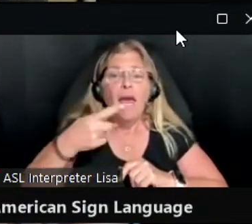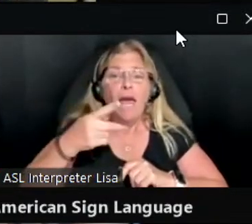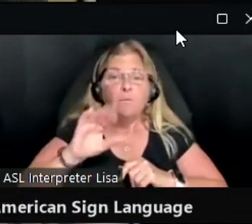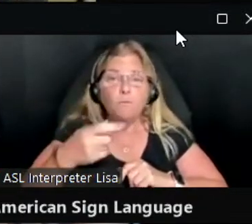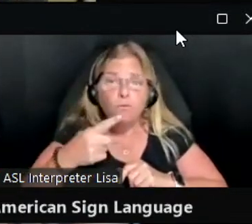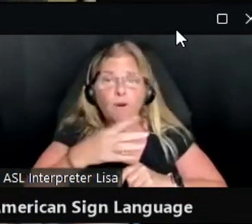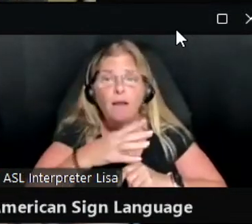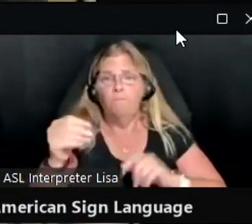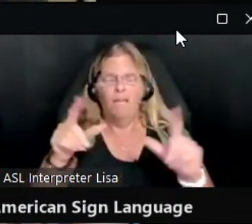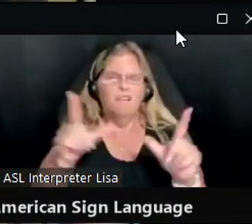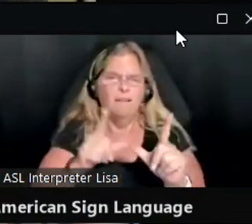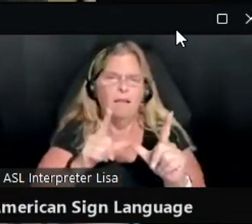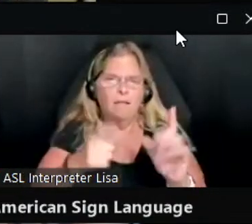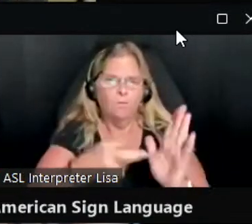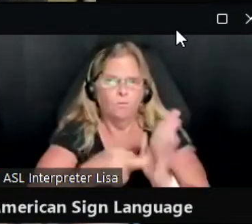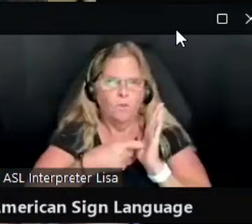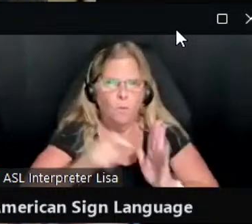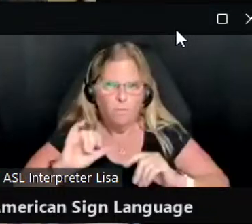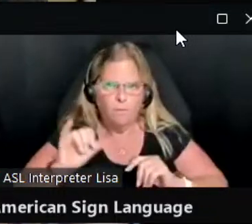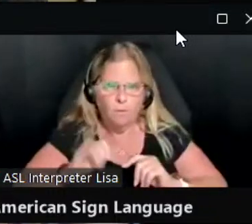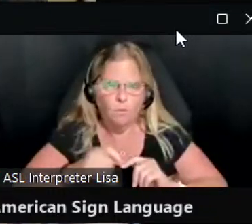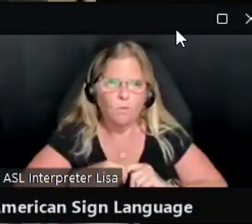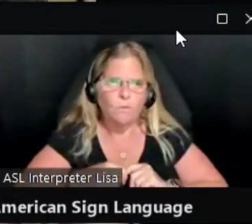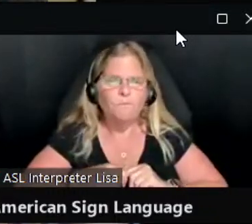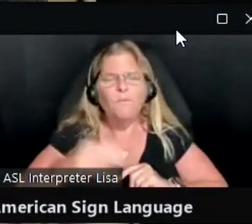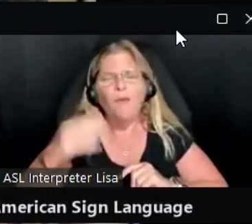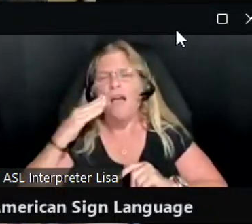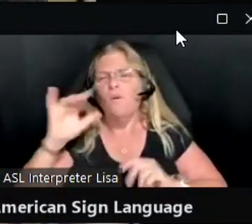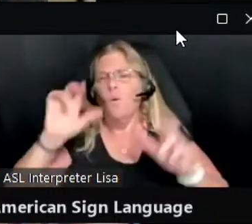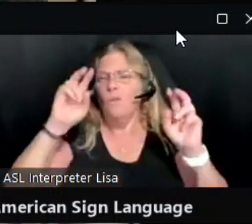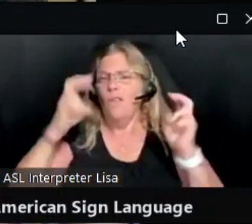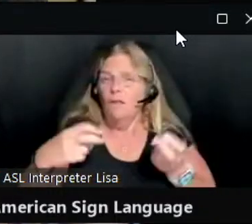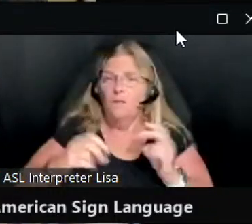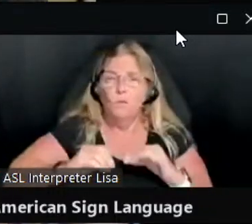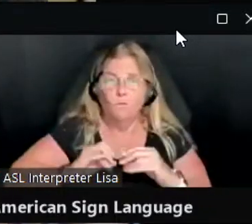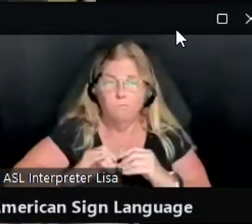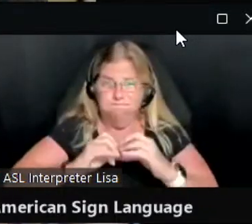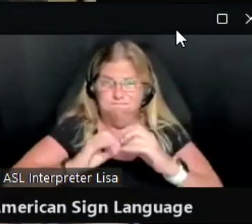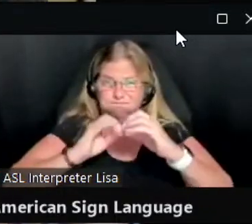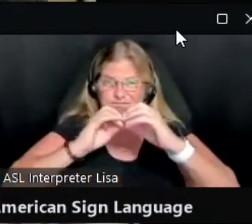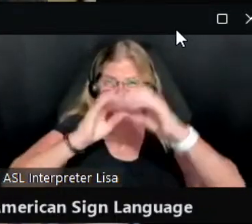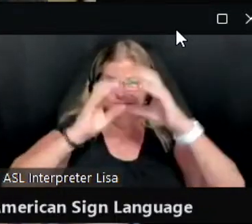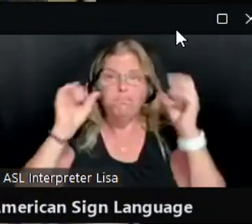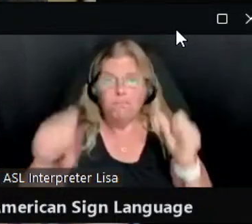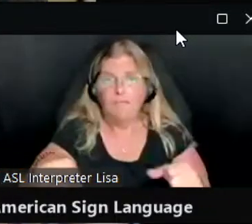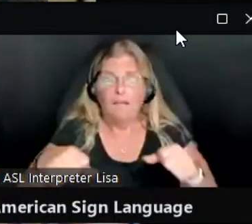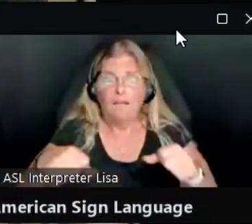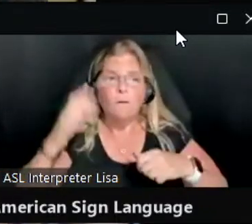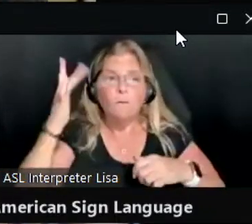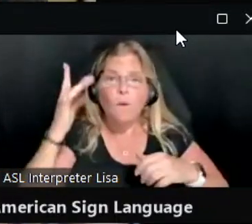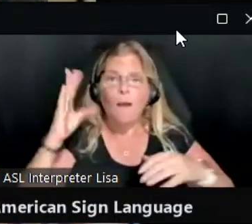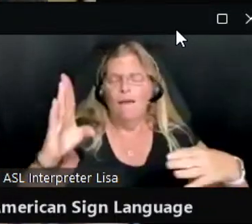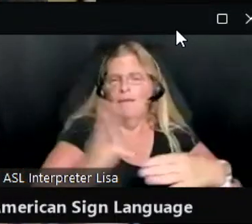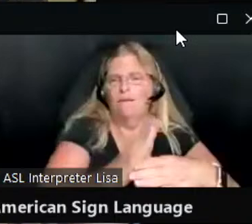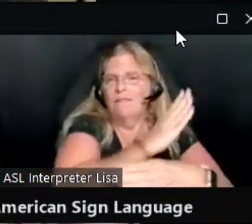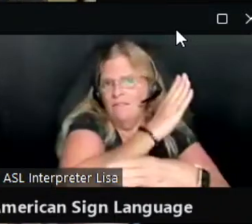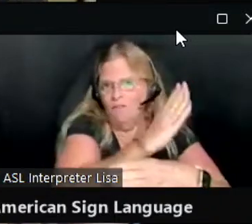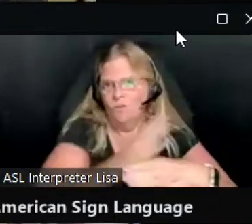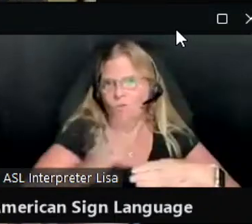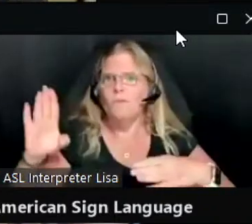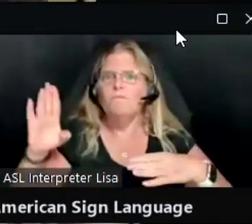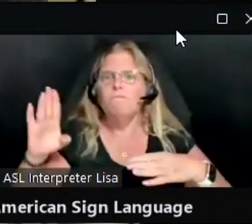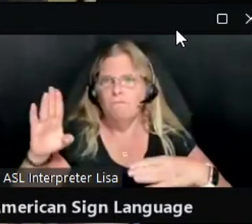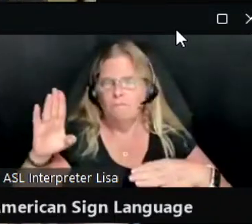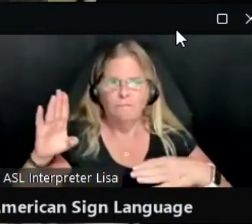licensure requirements. I know that's a controversial issue because of the continuum that